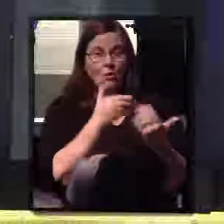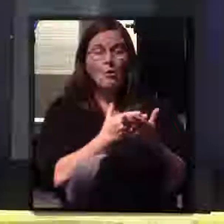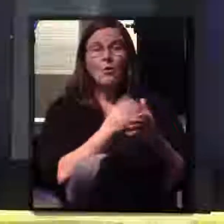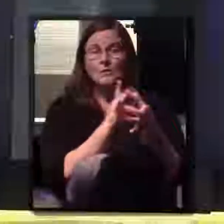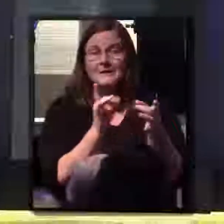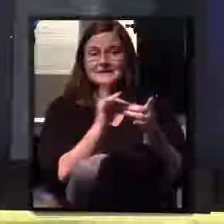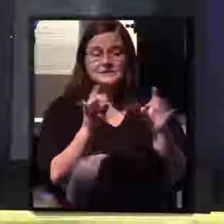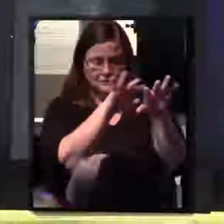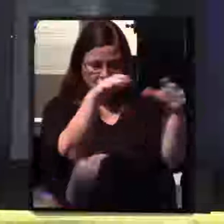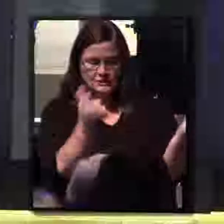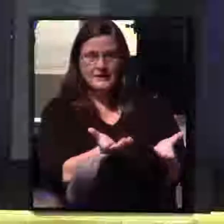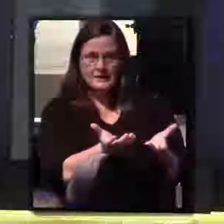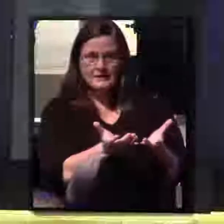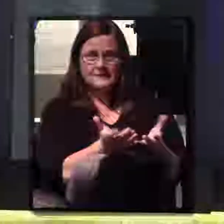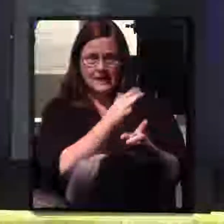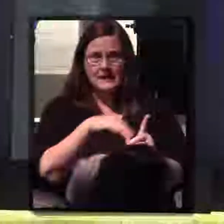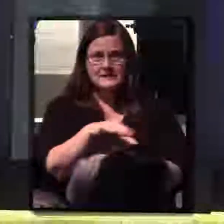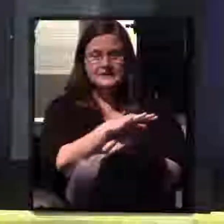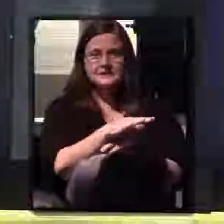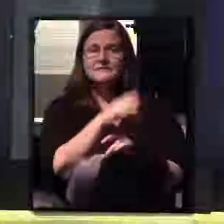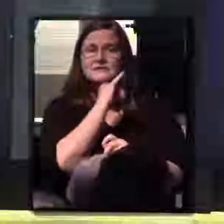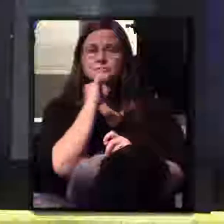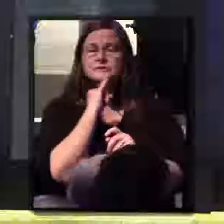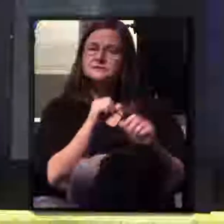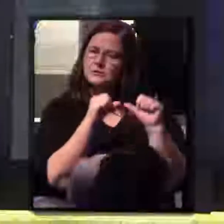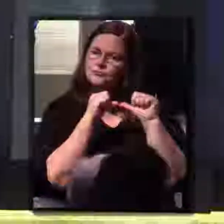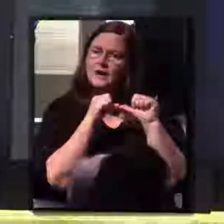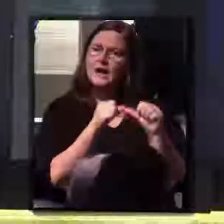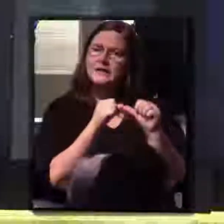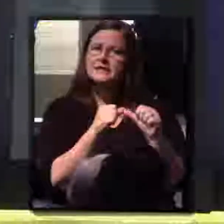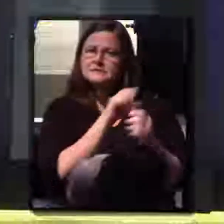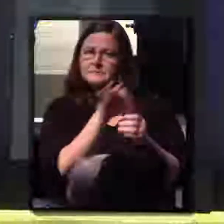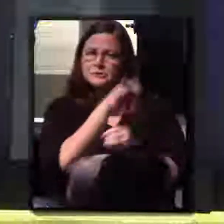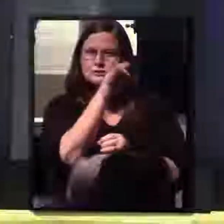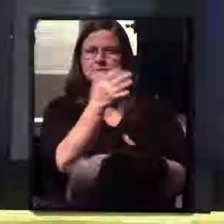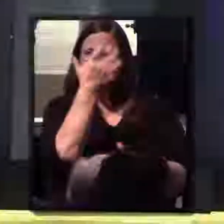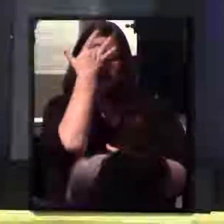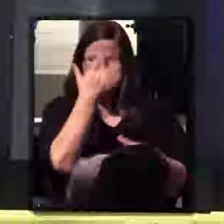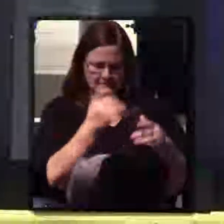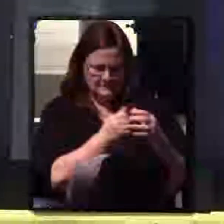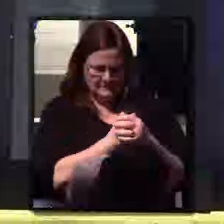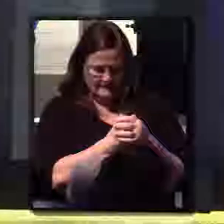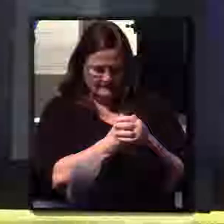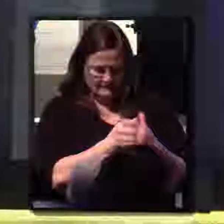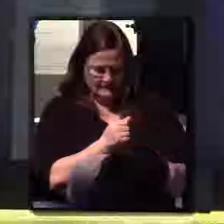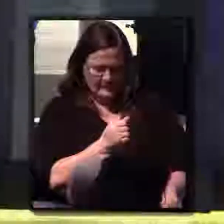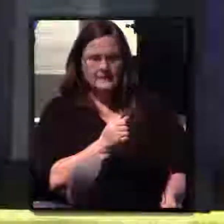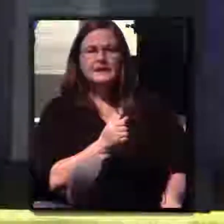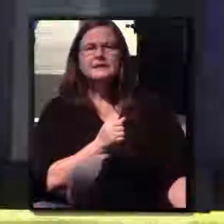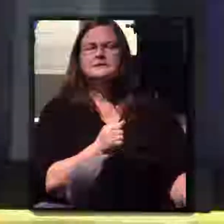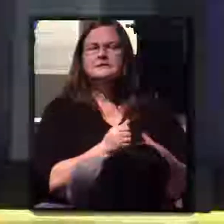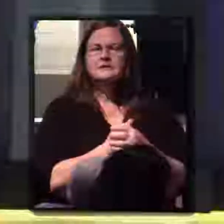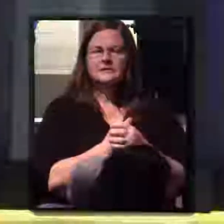his entire message in the context of Israel's chronic spiritual sickness